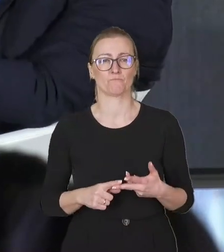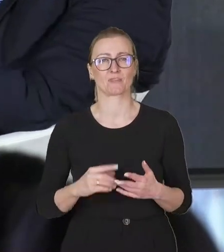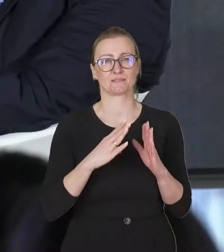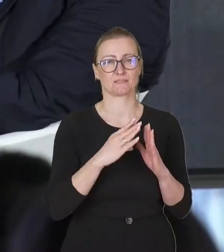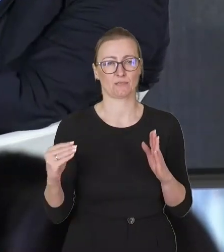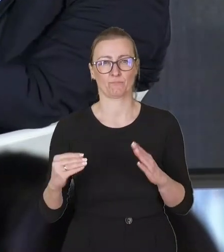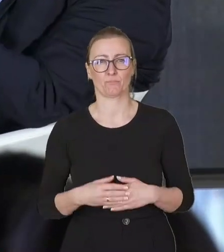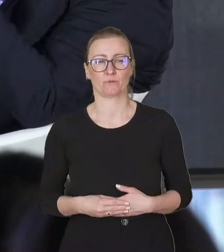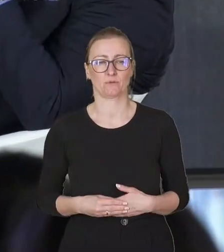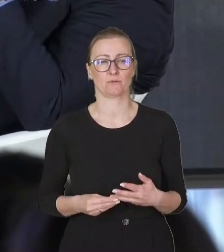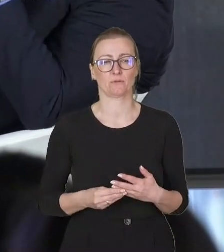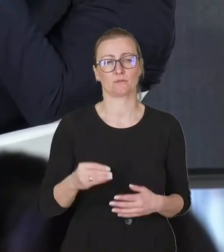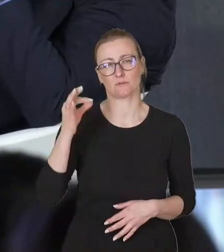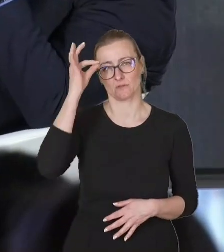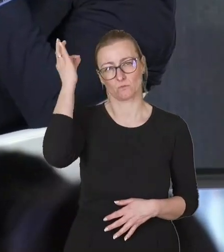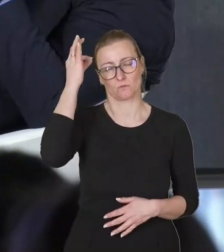game